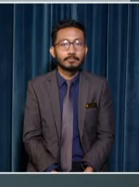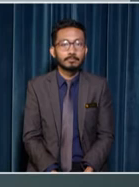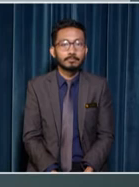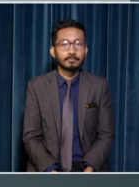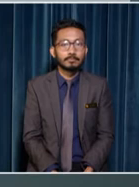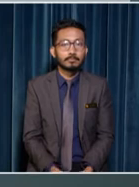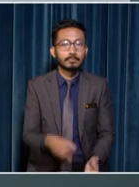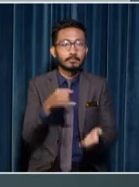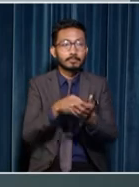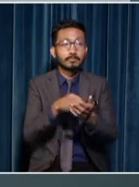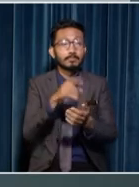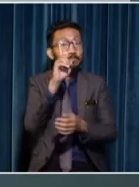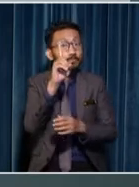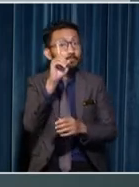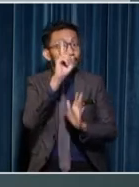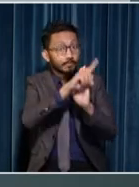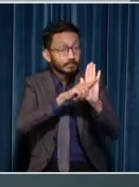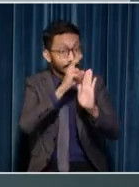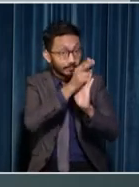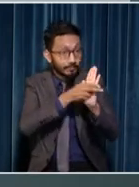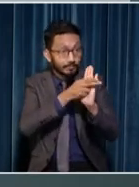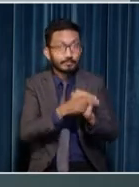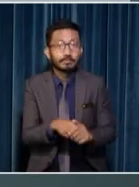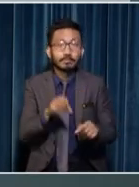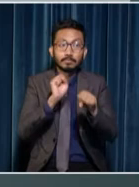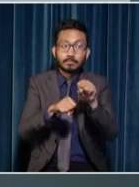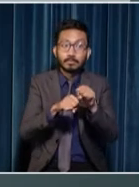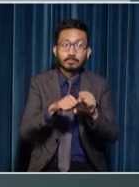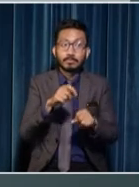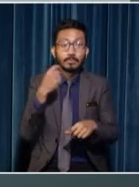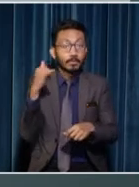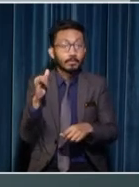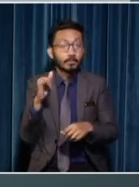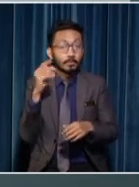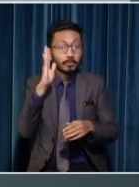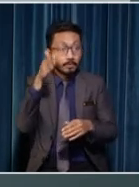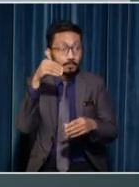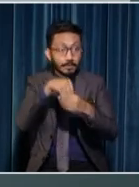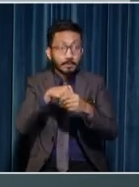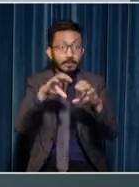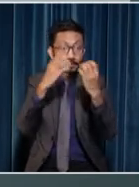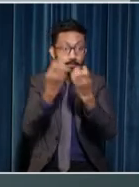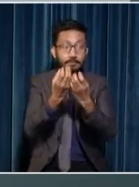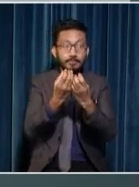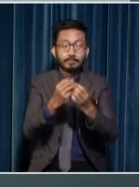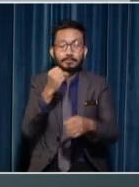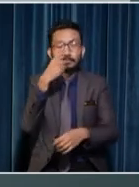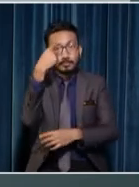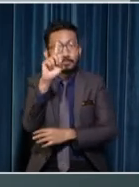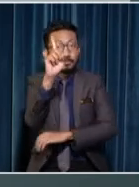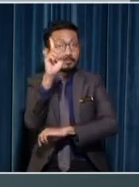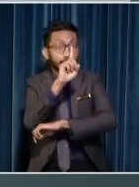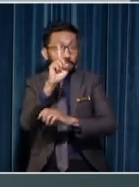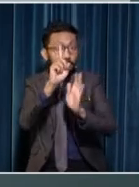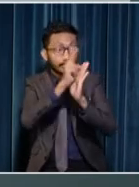it is 1 hour. So they will be in the art and music class for